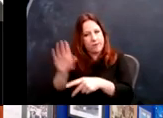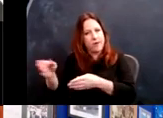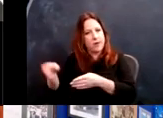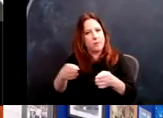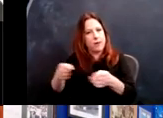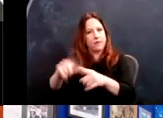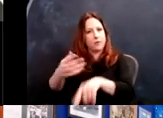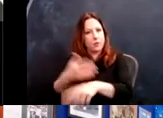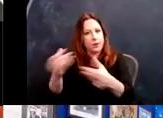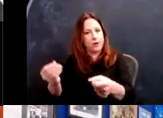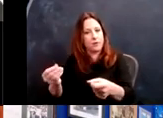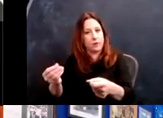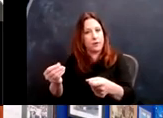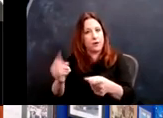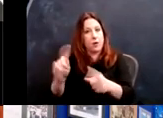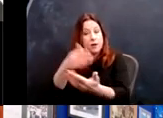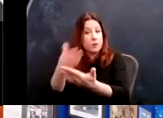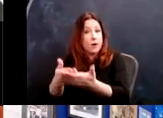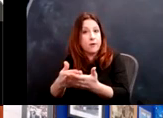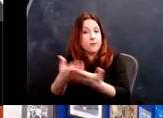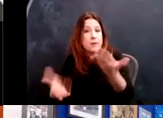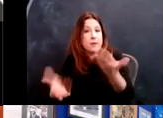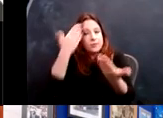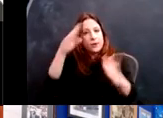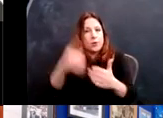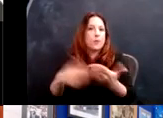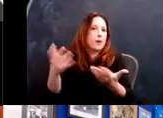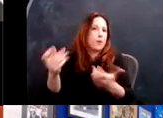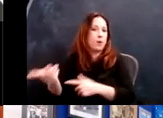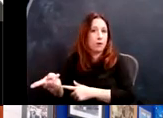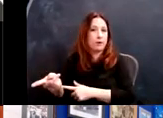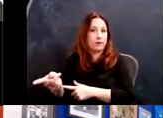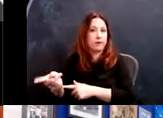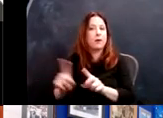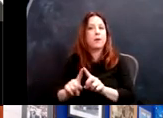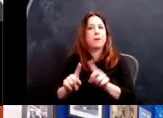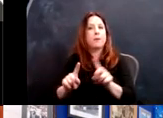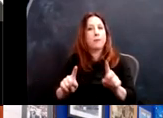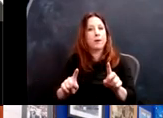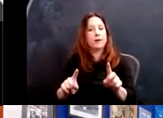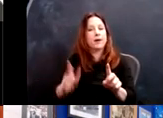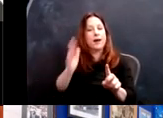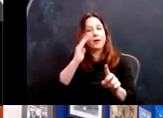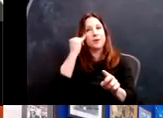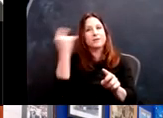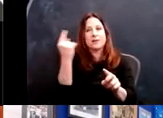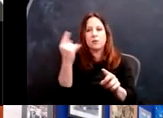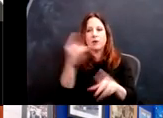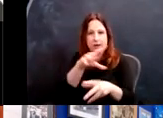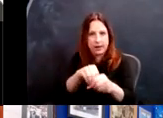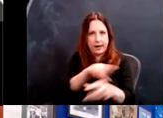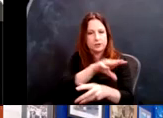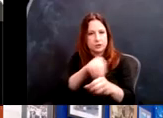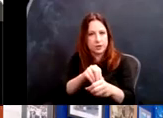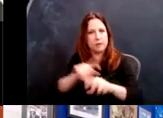what they're looking for when they come into that center. But what I do know is if somebody stays engaged and continues to attend one